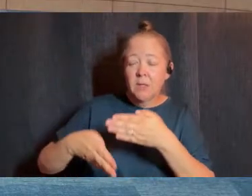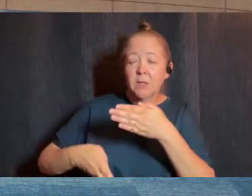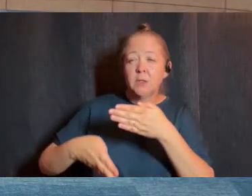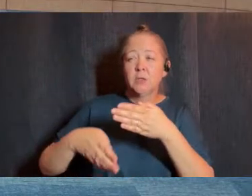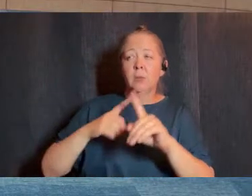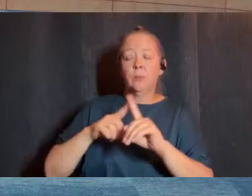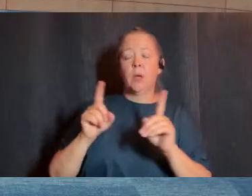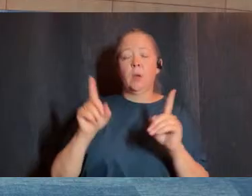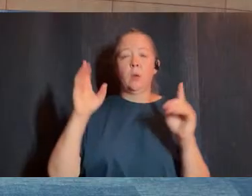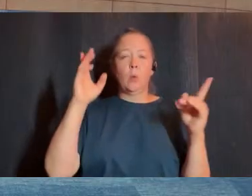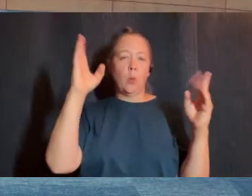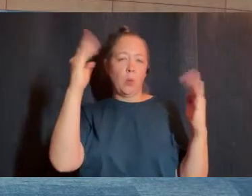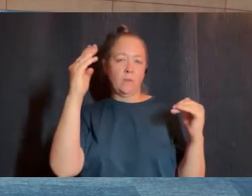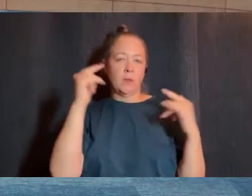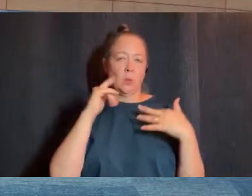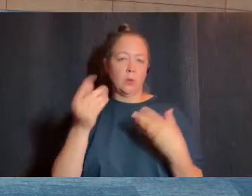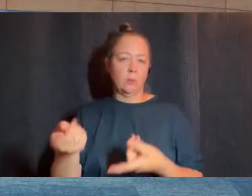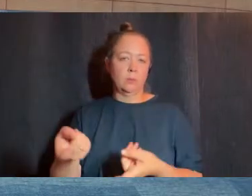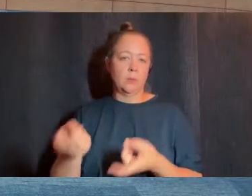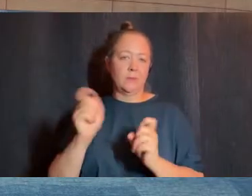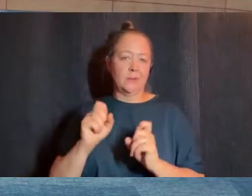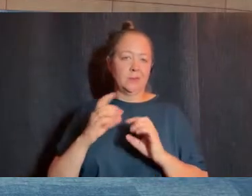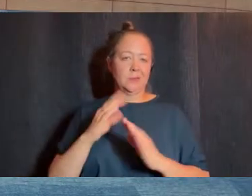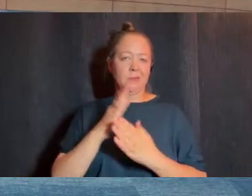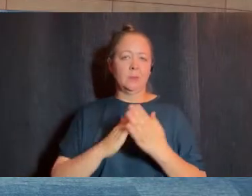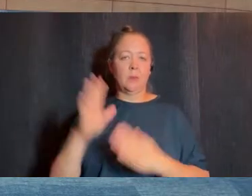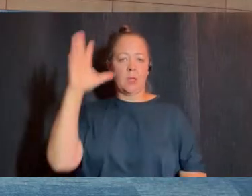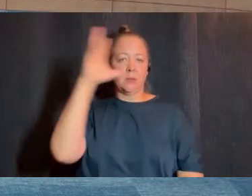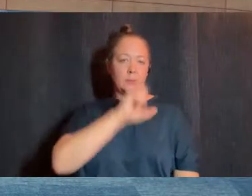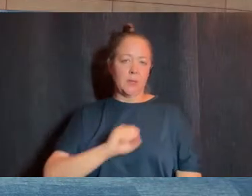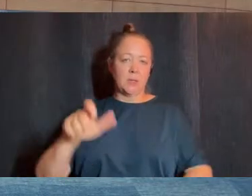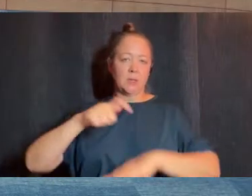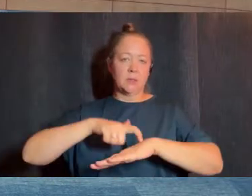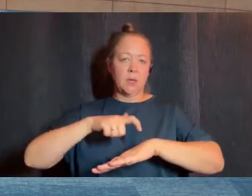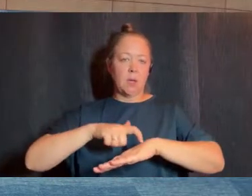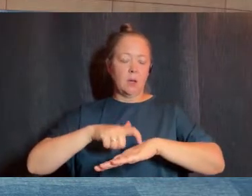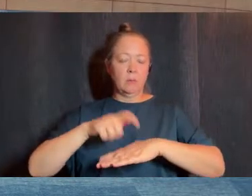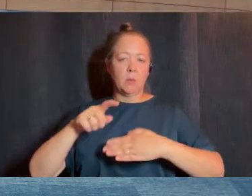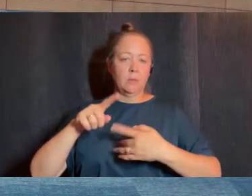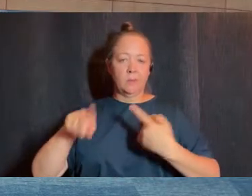better idea of an estimated time frame.